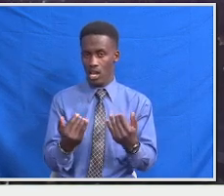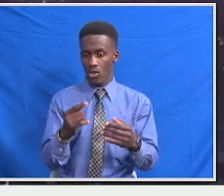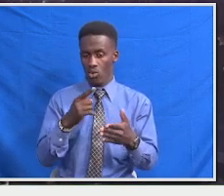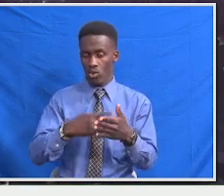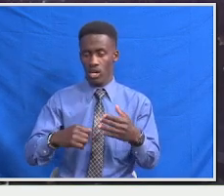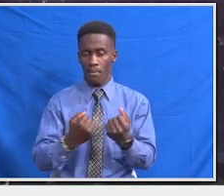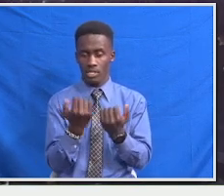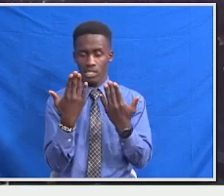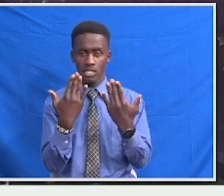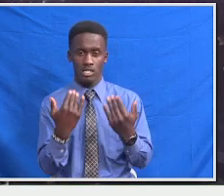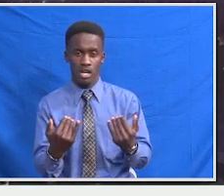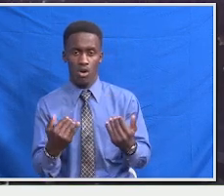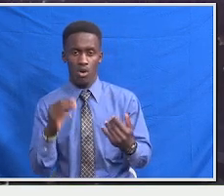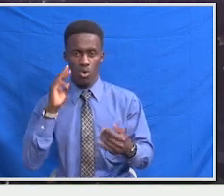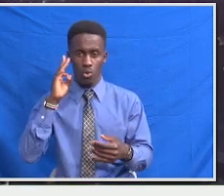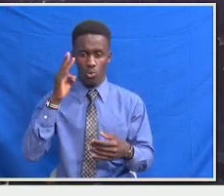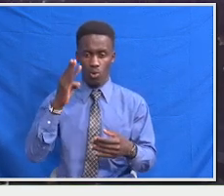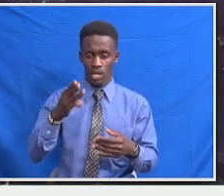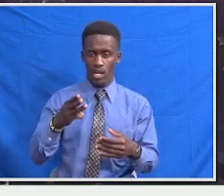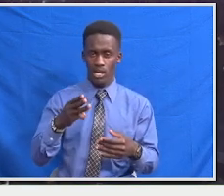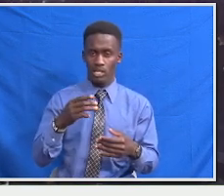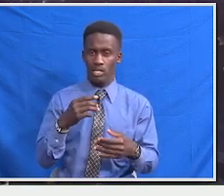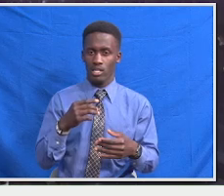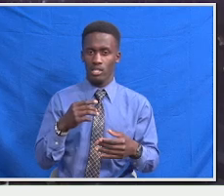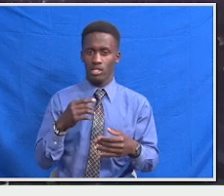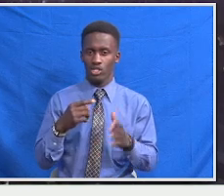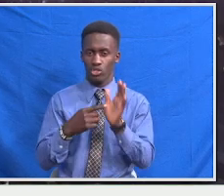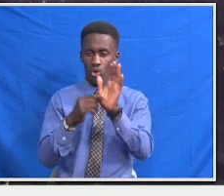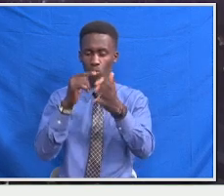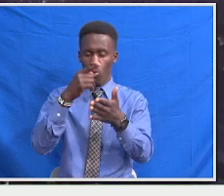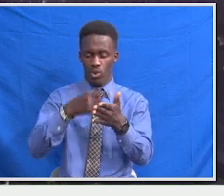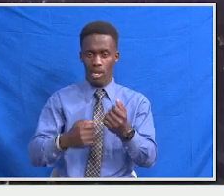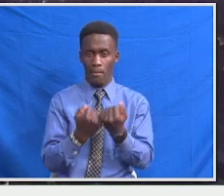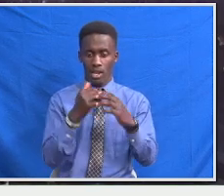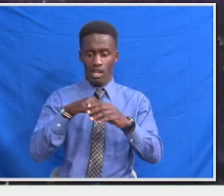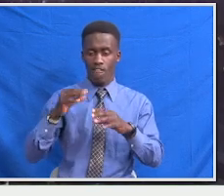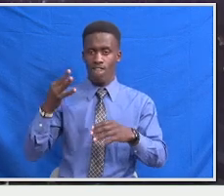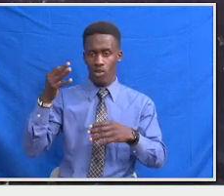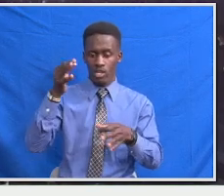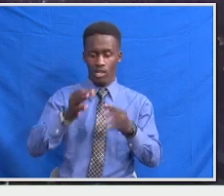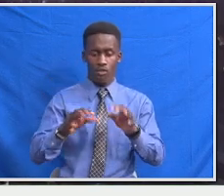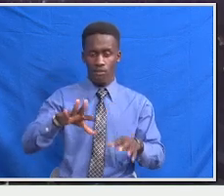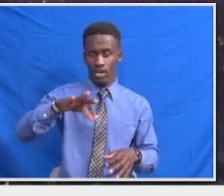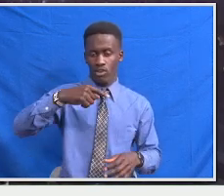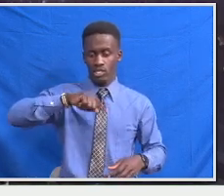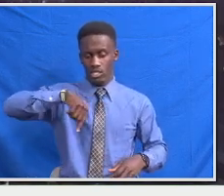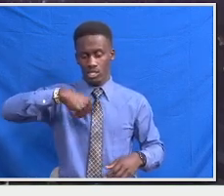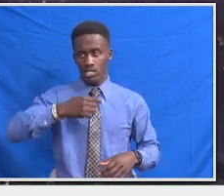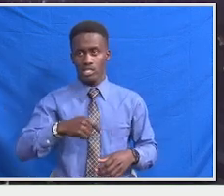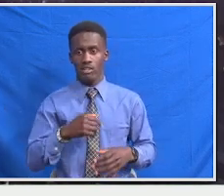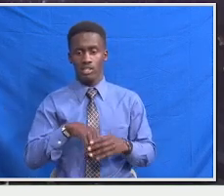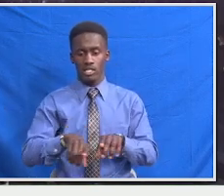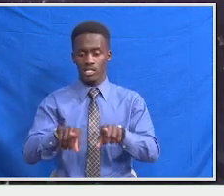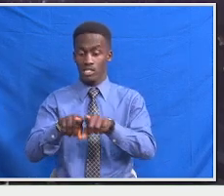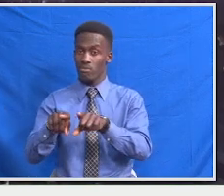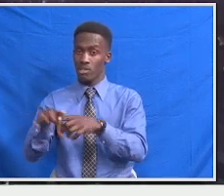this scenario will likely inform what's going to happen in future cases if we ever find ourselves in a place like this, which is